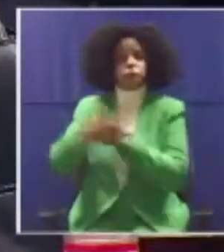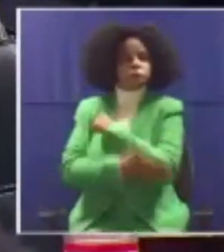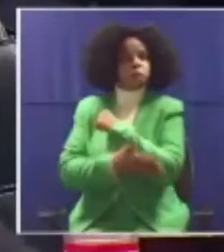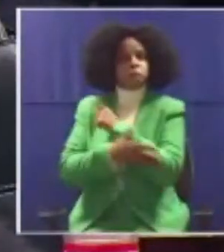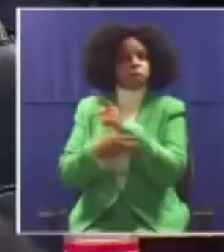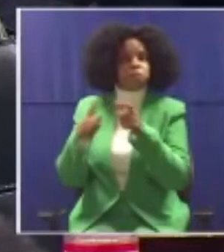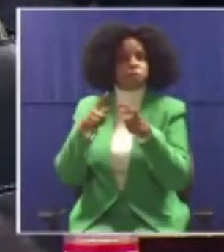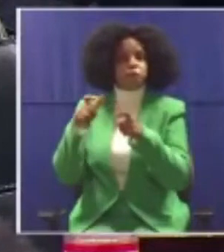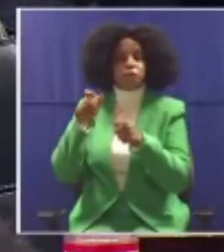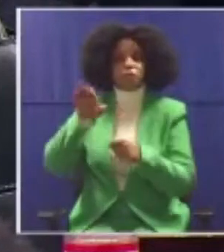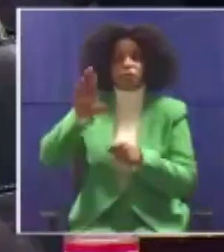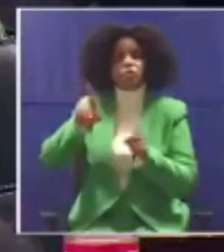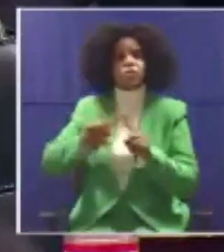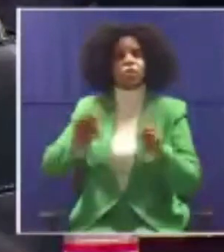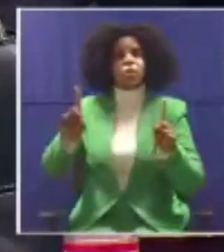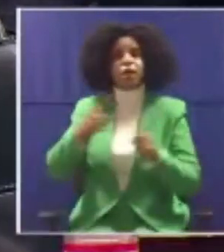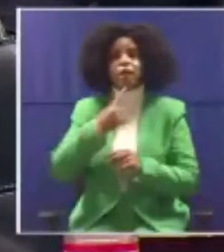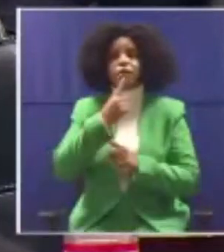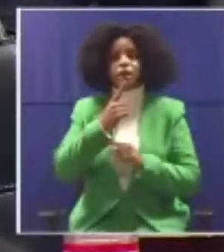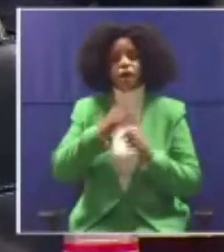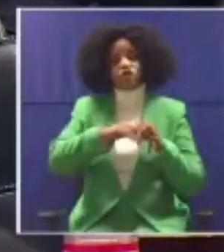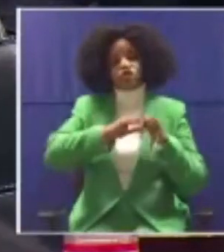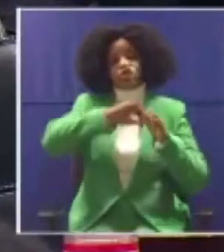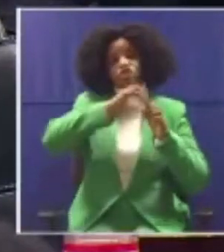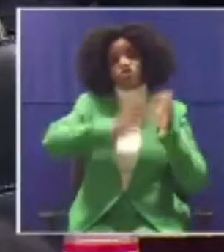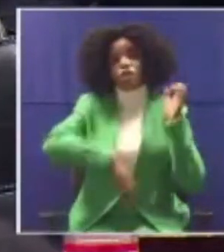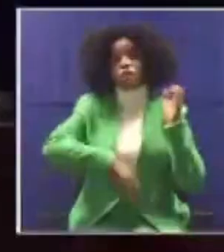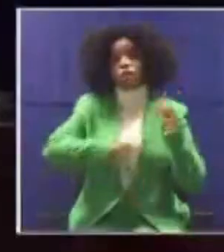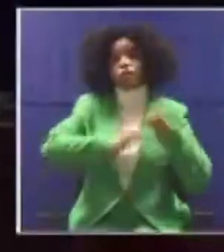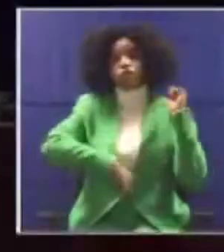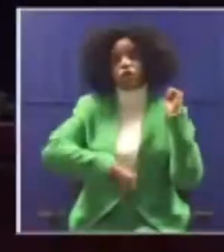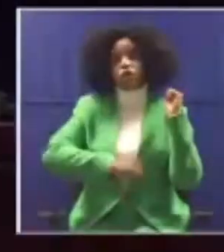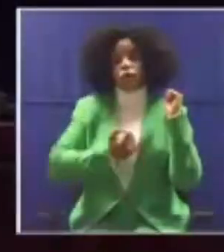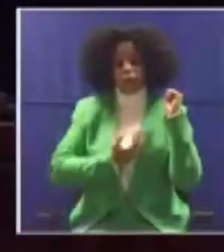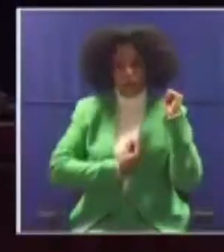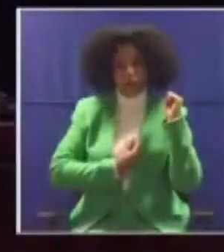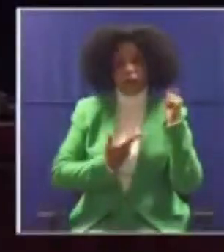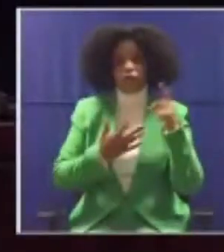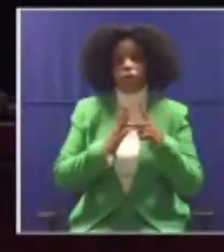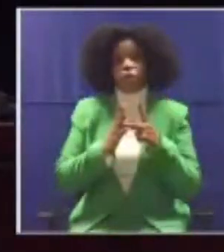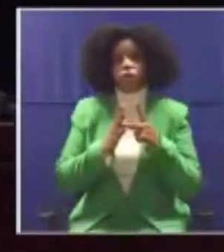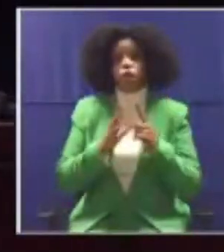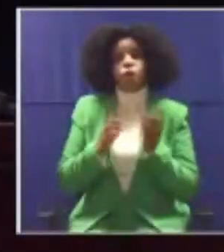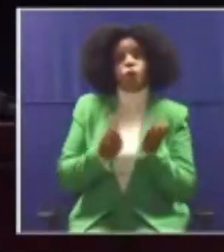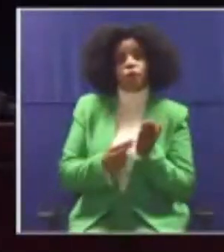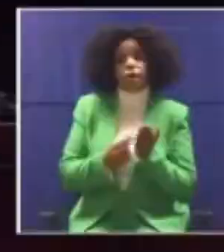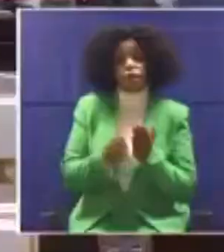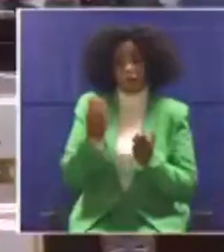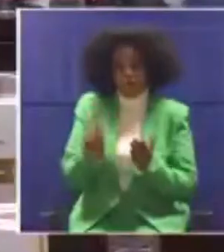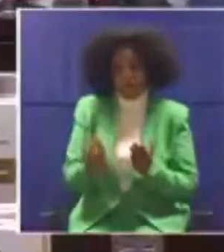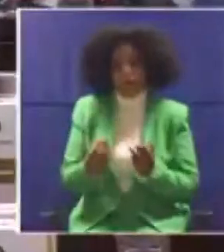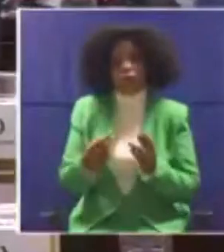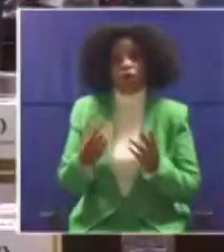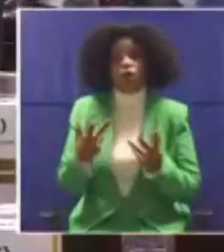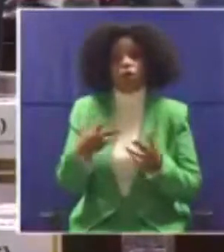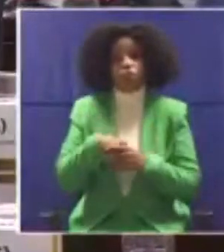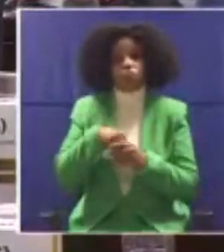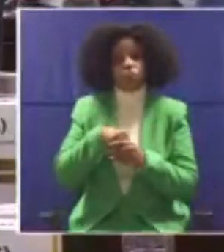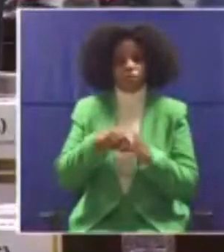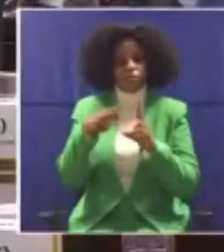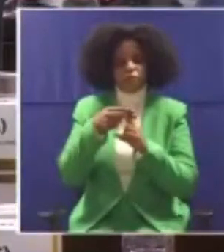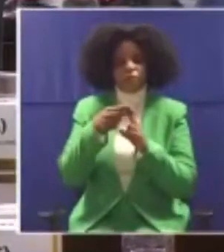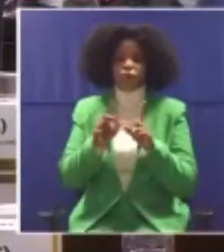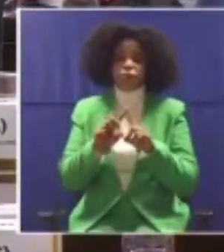Union, and Uganda is indeed part of the African Union. So, Honorable Deputy President, as we